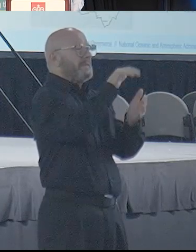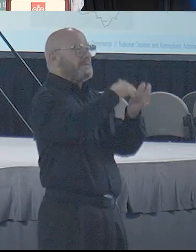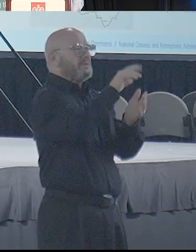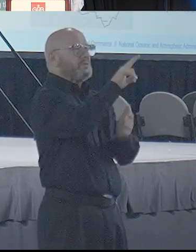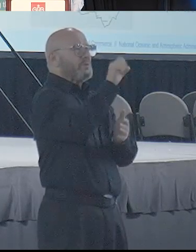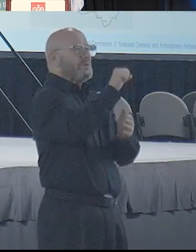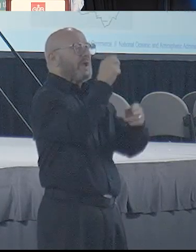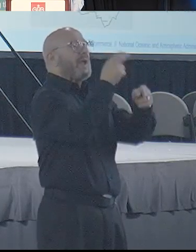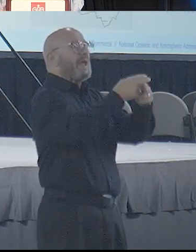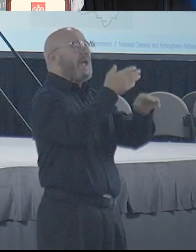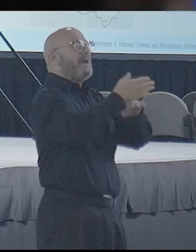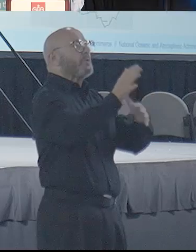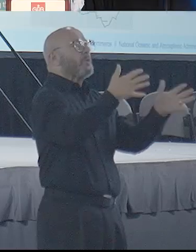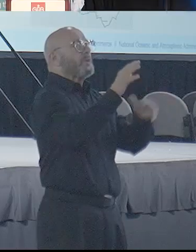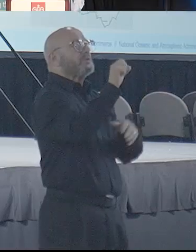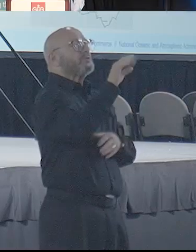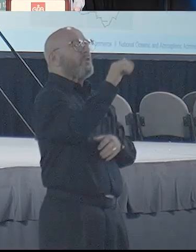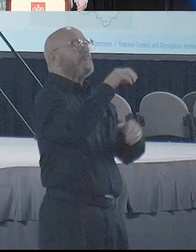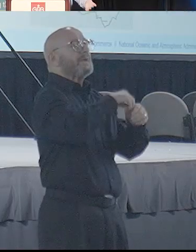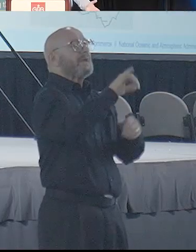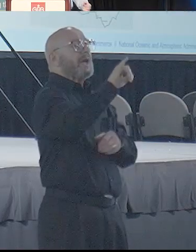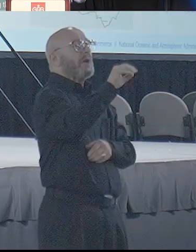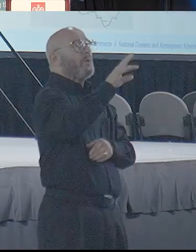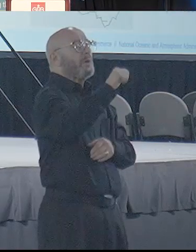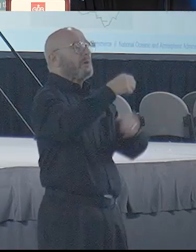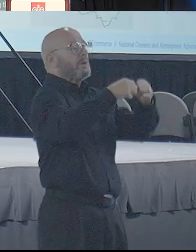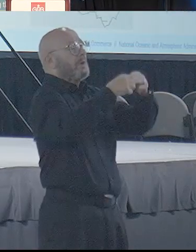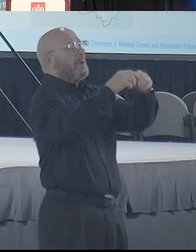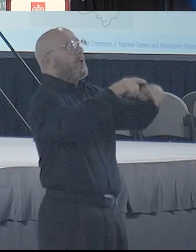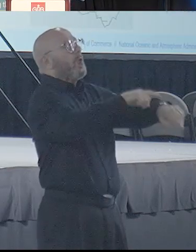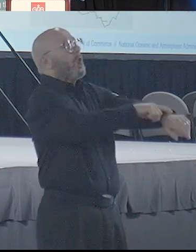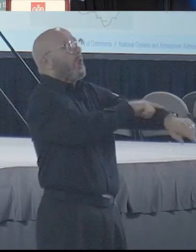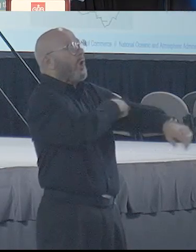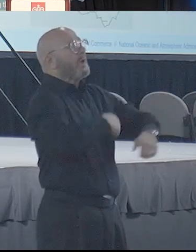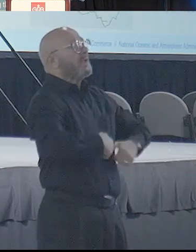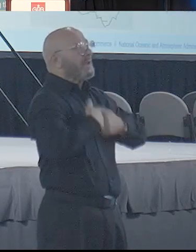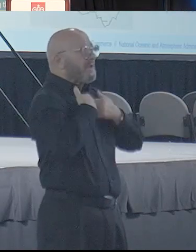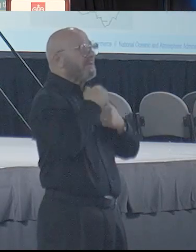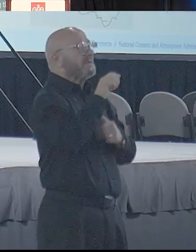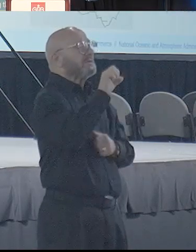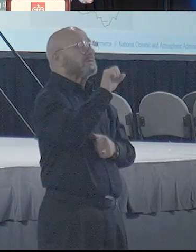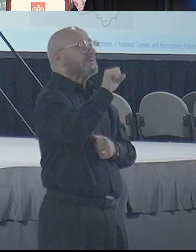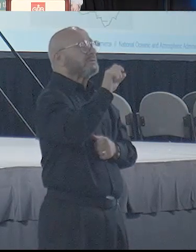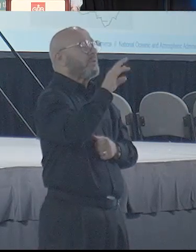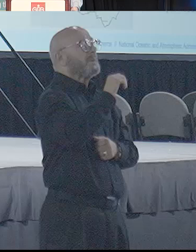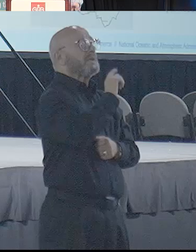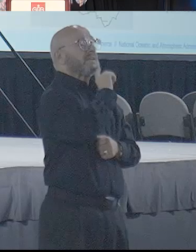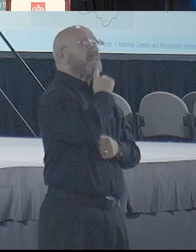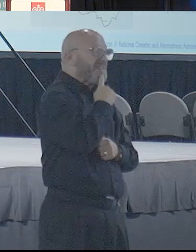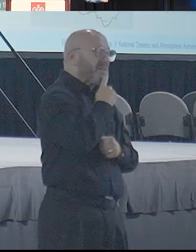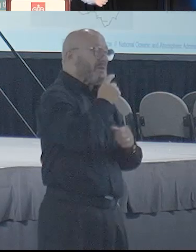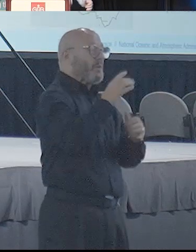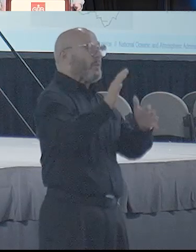States after a windstorm in Iowa. But it's a long-lived storm that produces severe winds, and